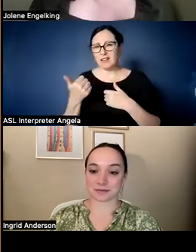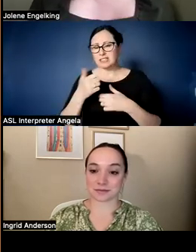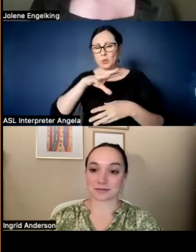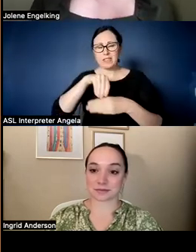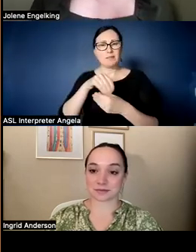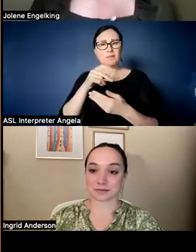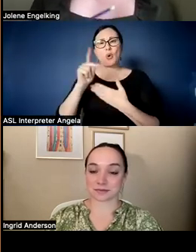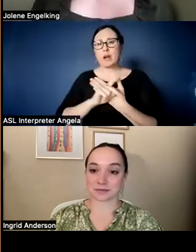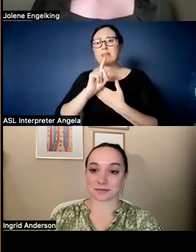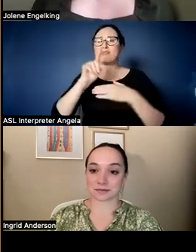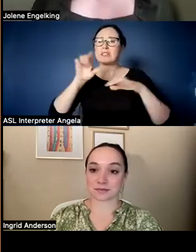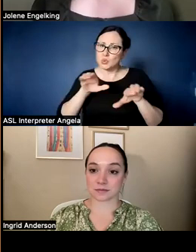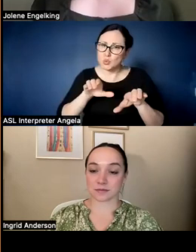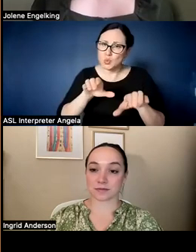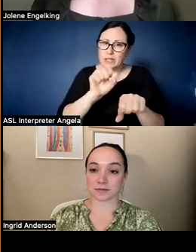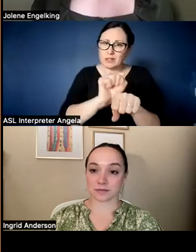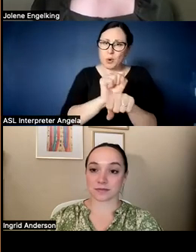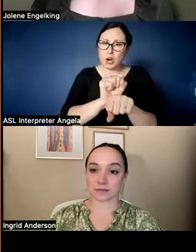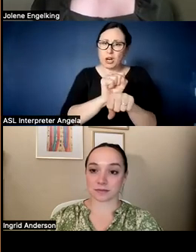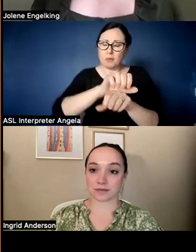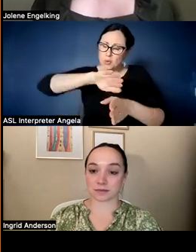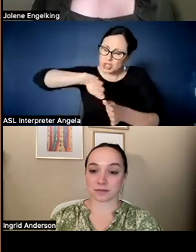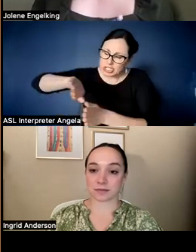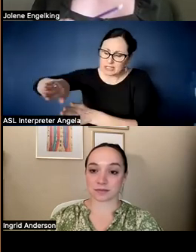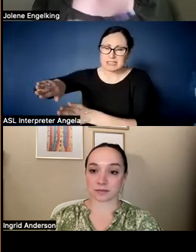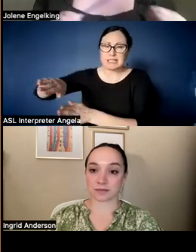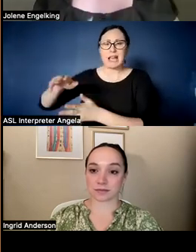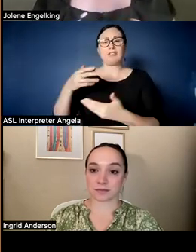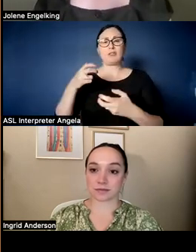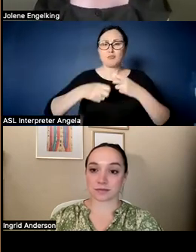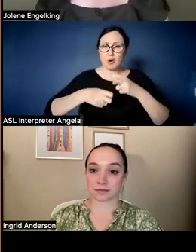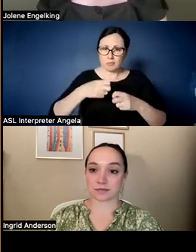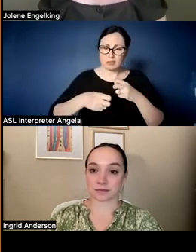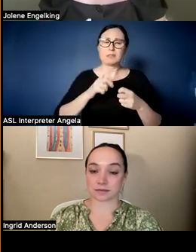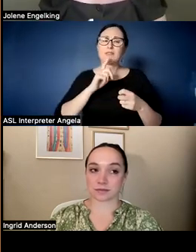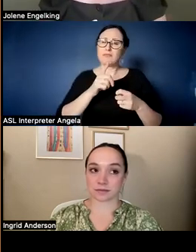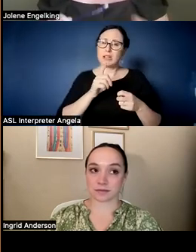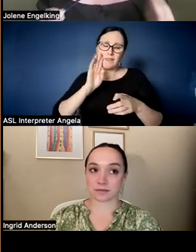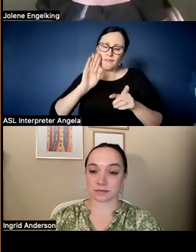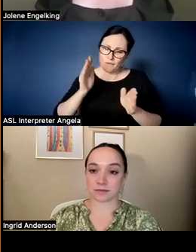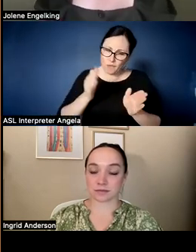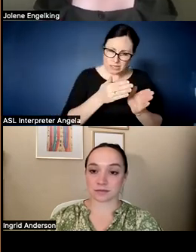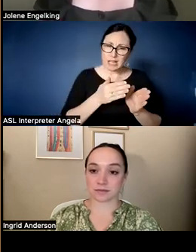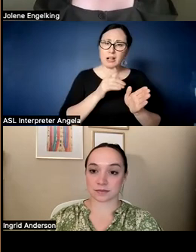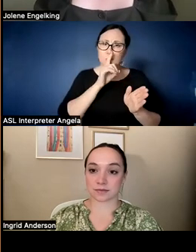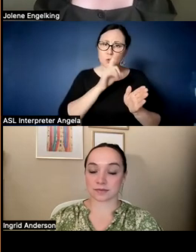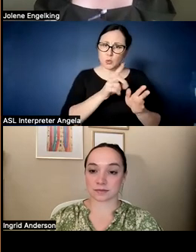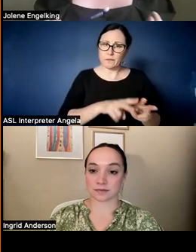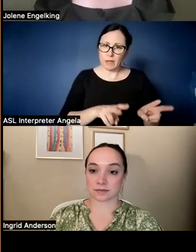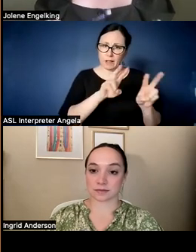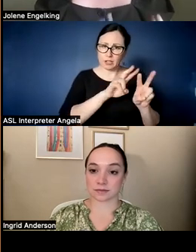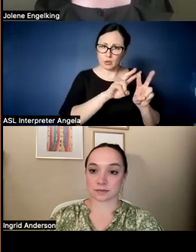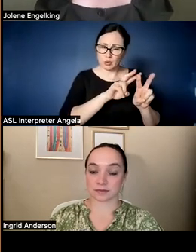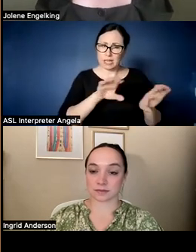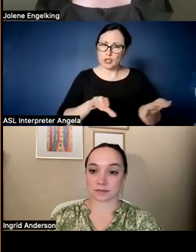work in ways that is intentional, and that is truly true to our values. And what we keep seeing is that, you know,